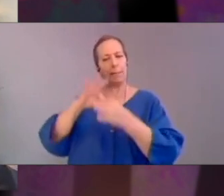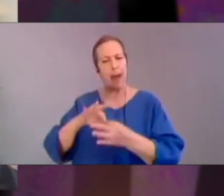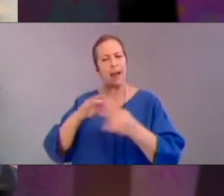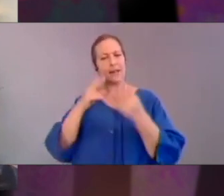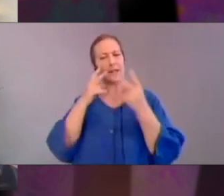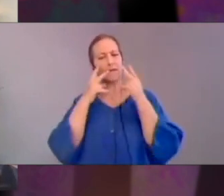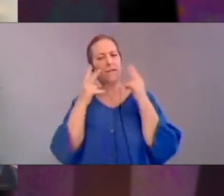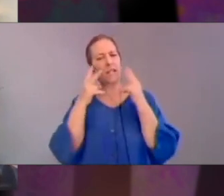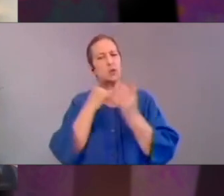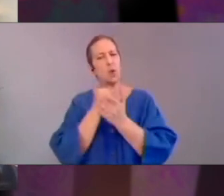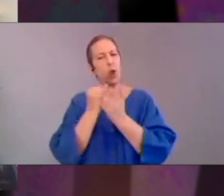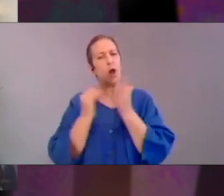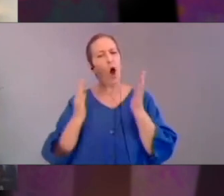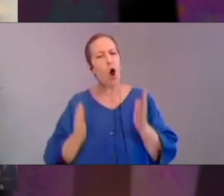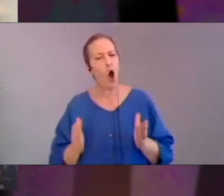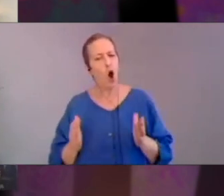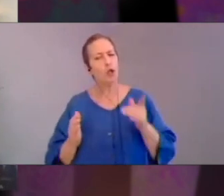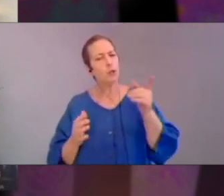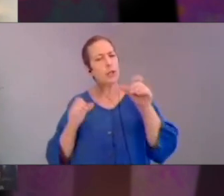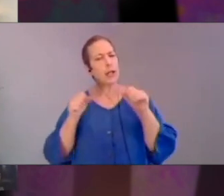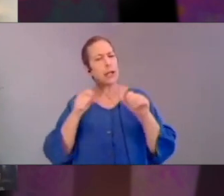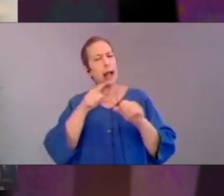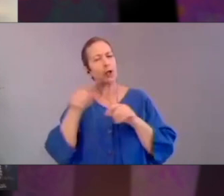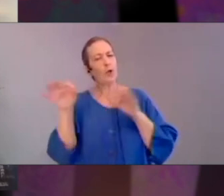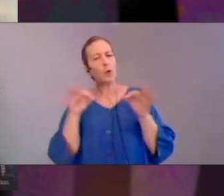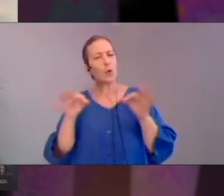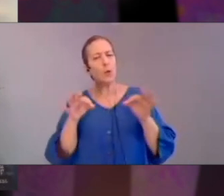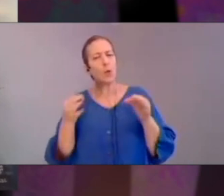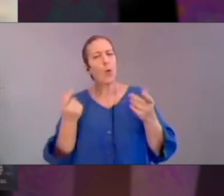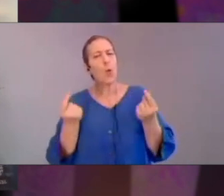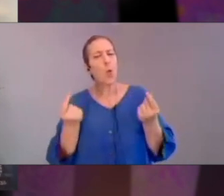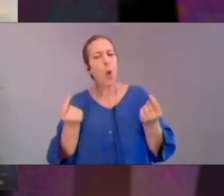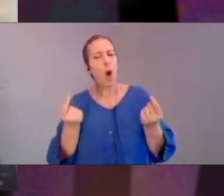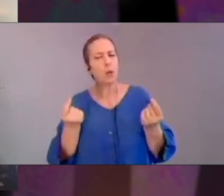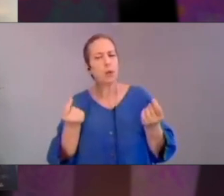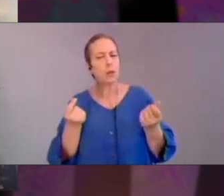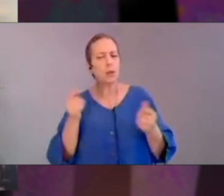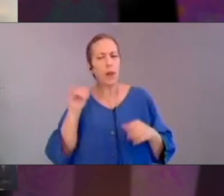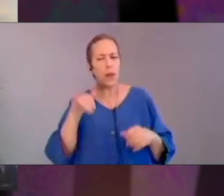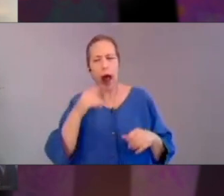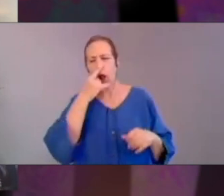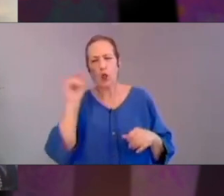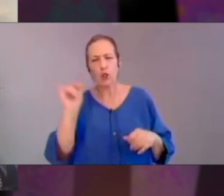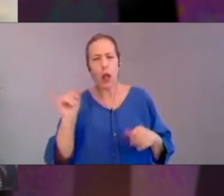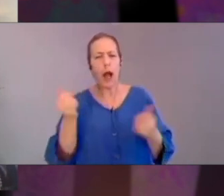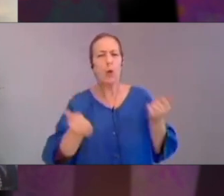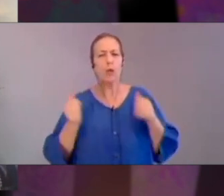little bit about the practice of that and the mediums that that work takes form in.